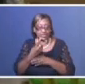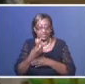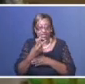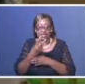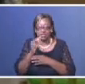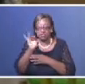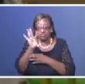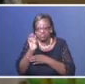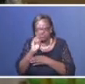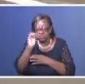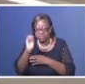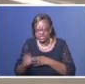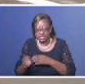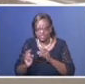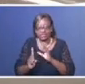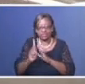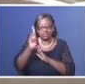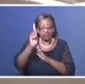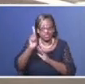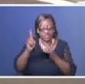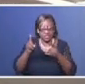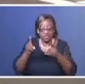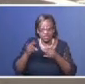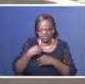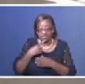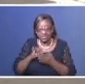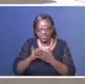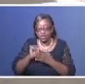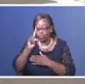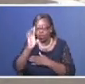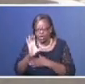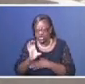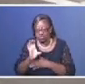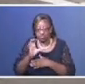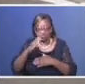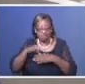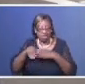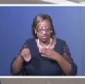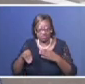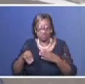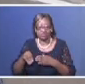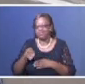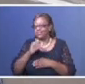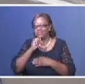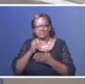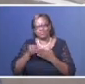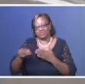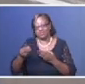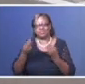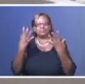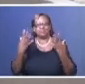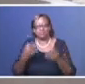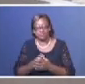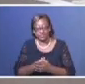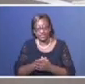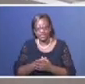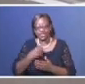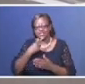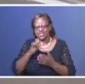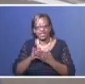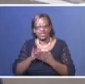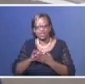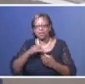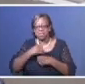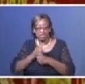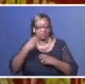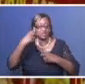by 50% of what they was. $100 don't get you what $100 used to get you. And that's December 31st. And so they're making it impossible